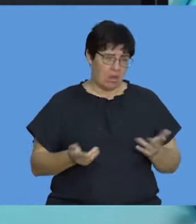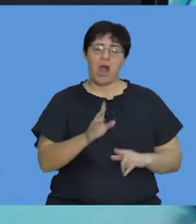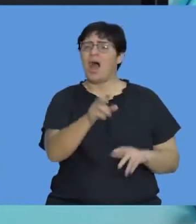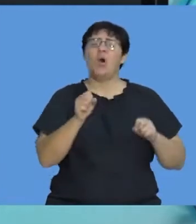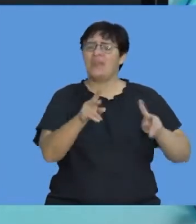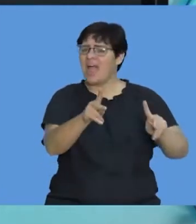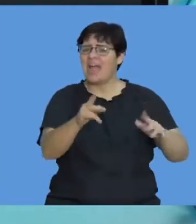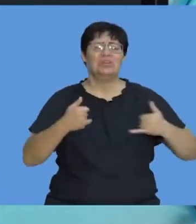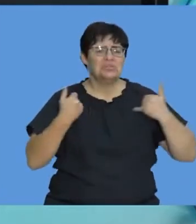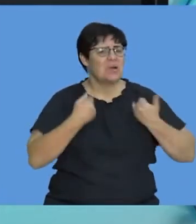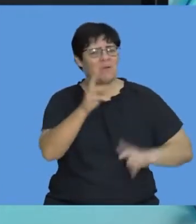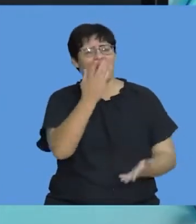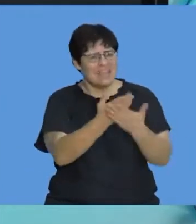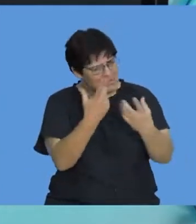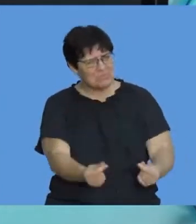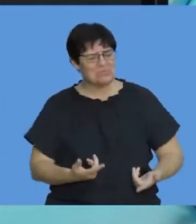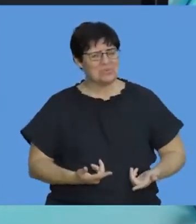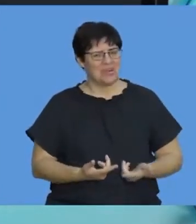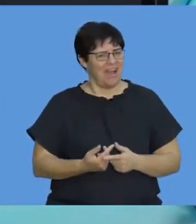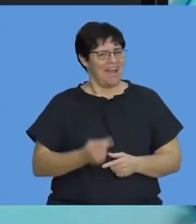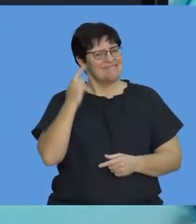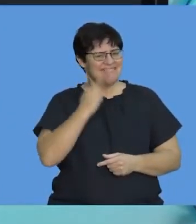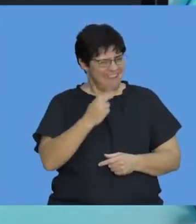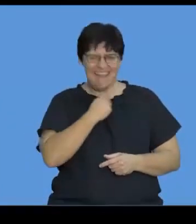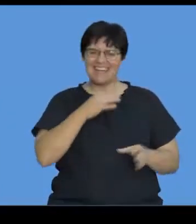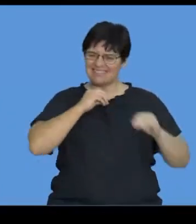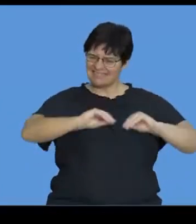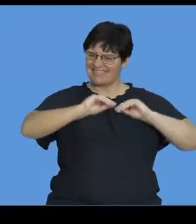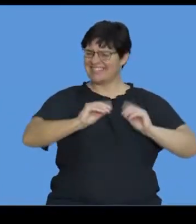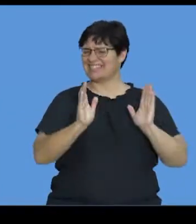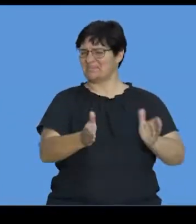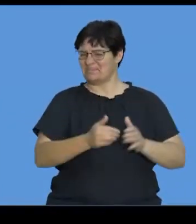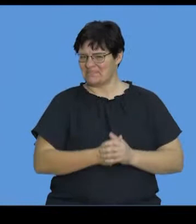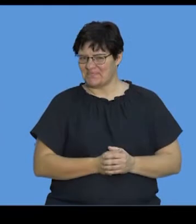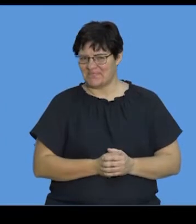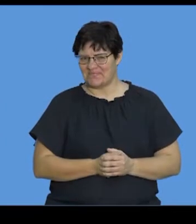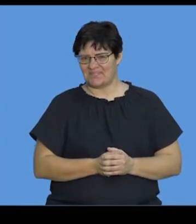We can do this. This is such a nice section. So, here we go.